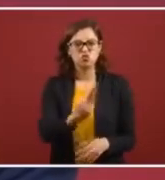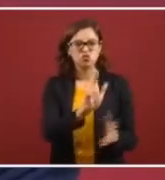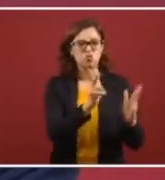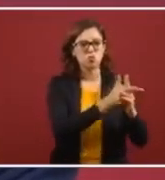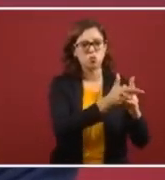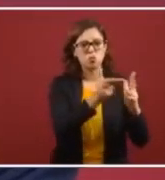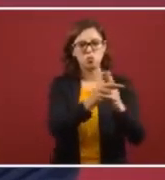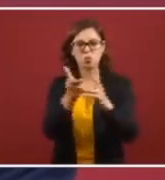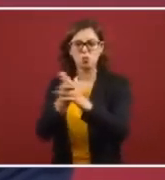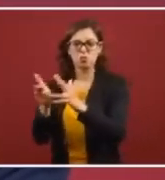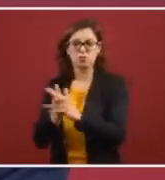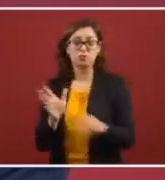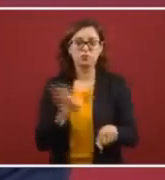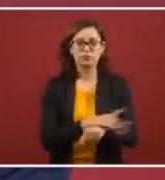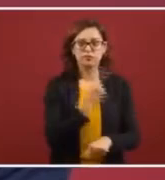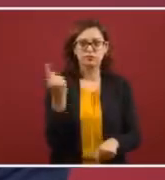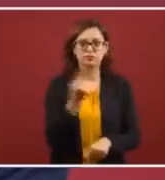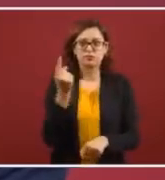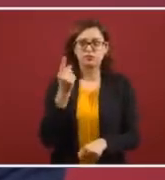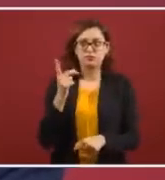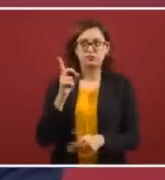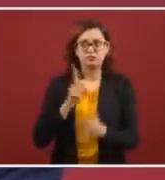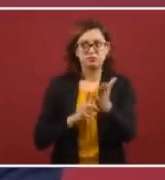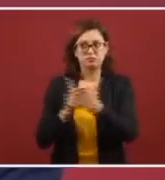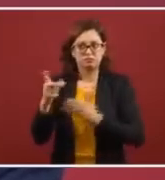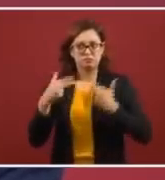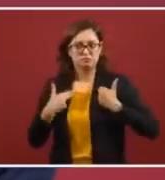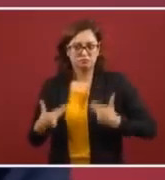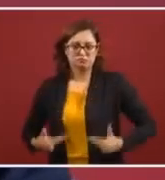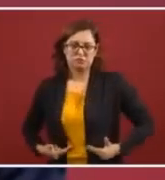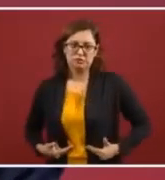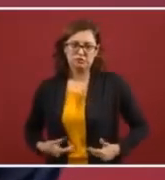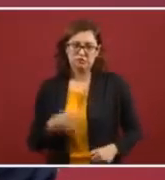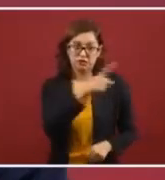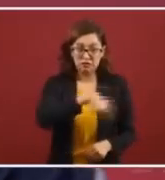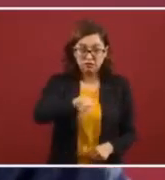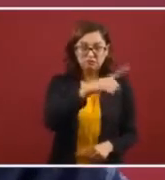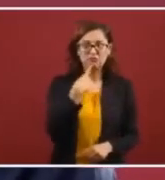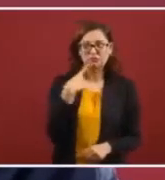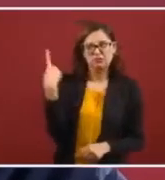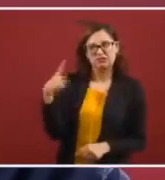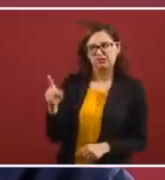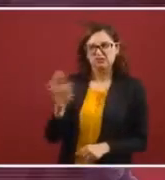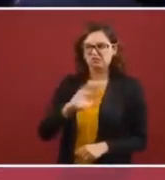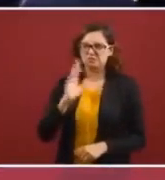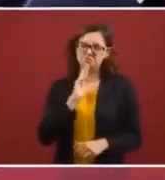Because on the top, they would take care of the human rights. That is